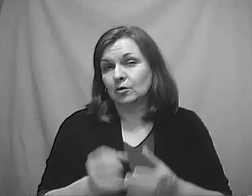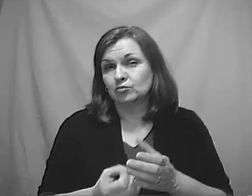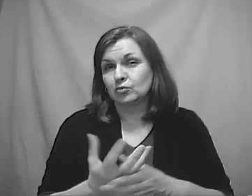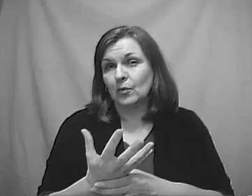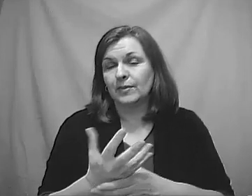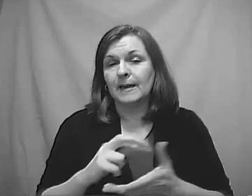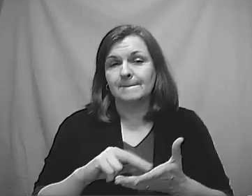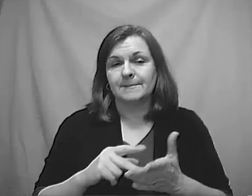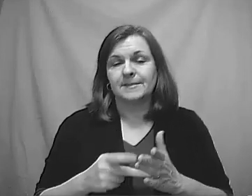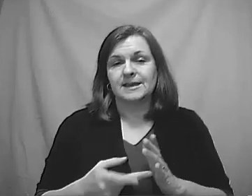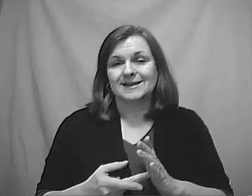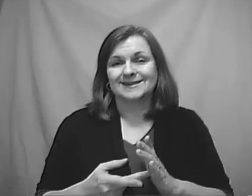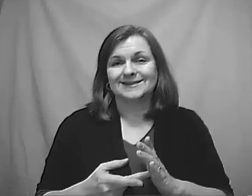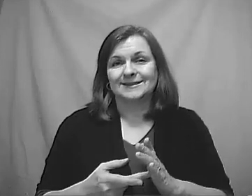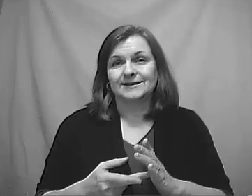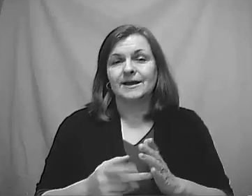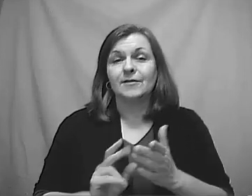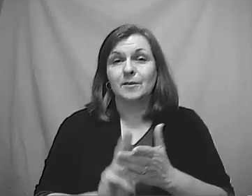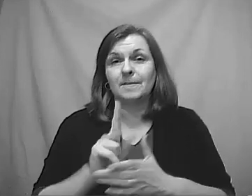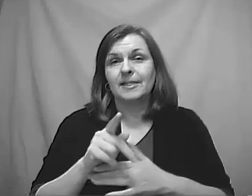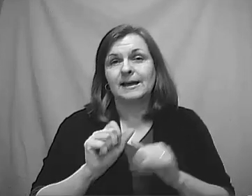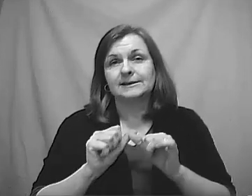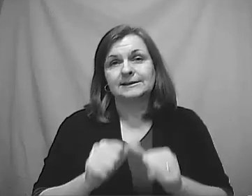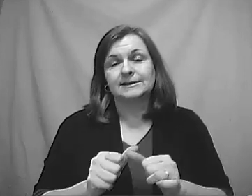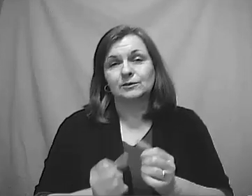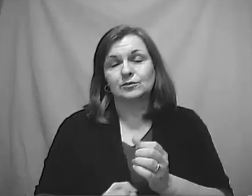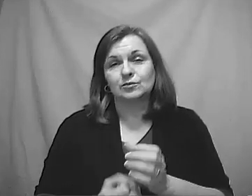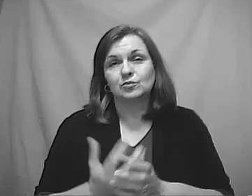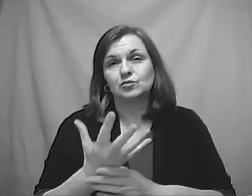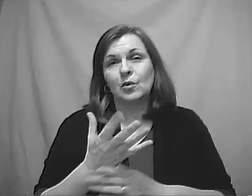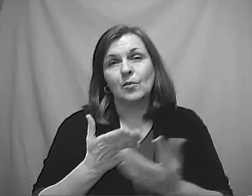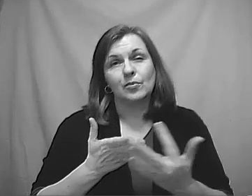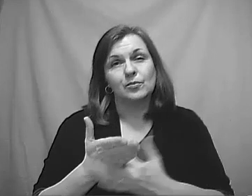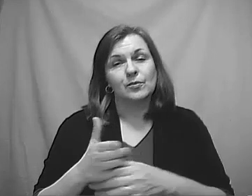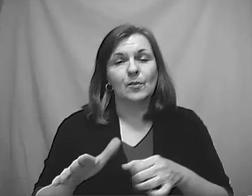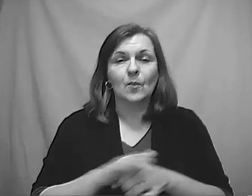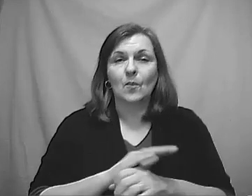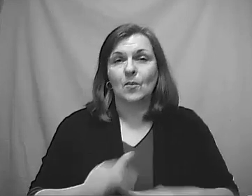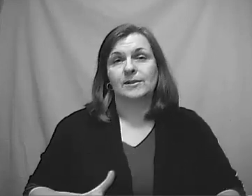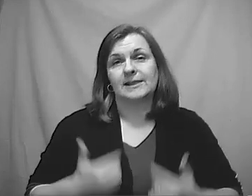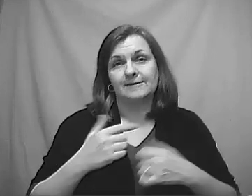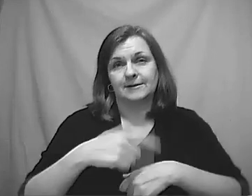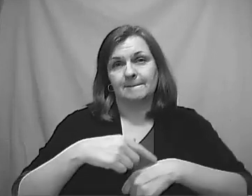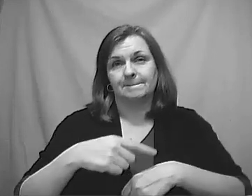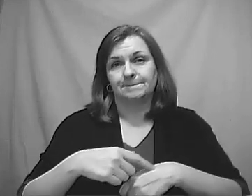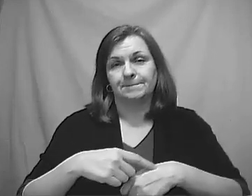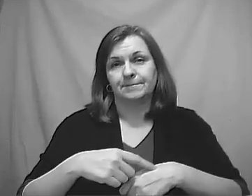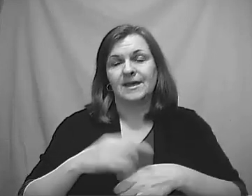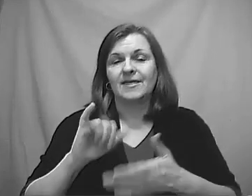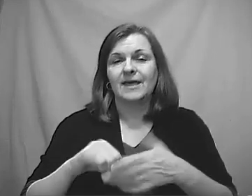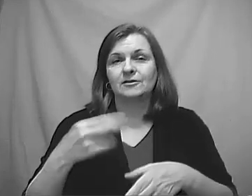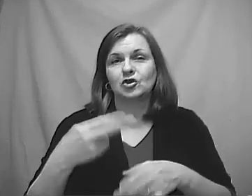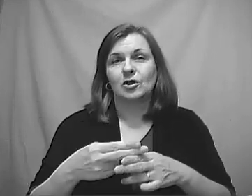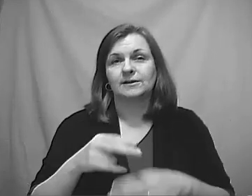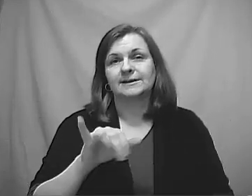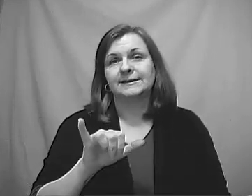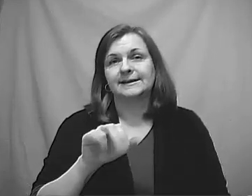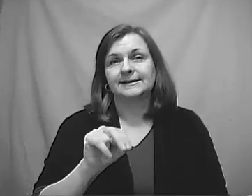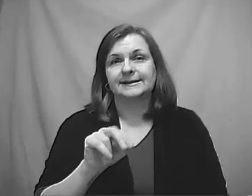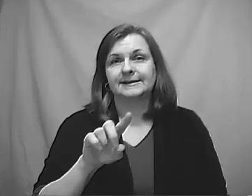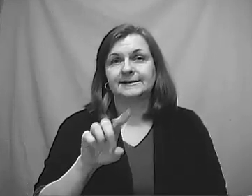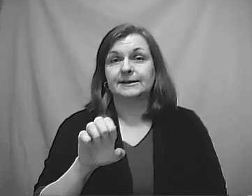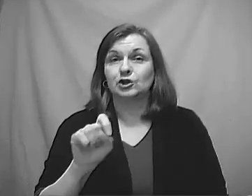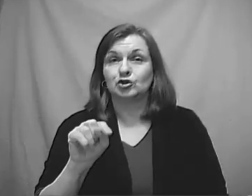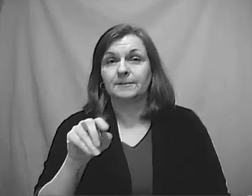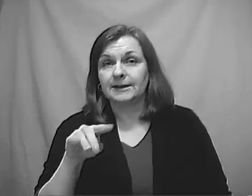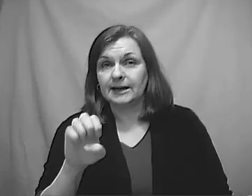more interested in the fact that it continues to grow throughout its lifetime. This is what we